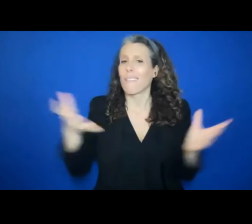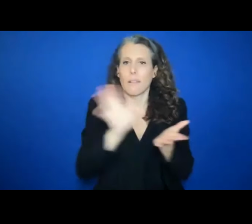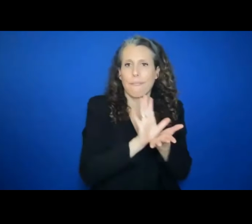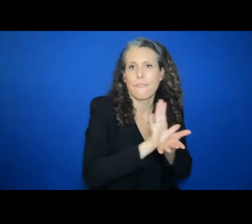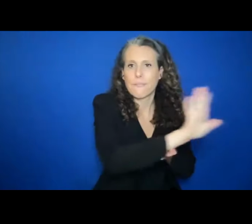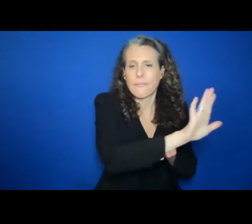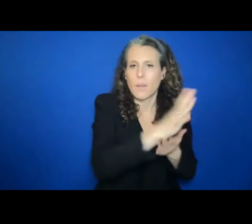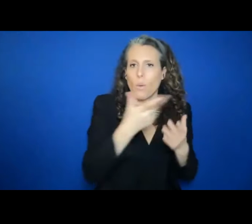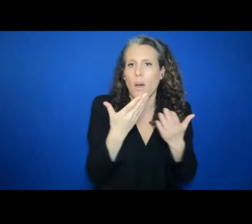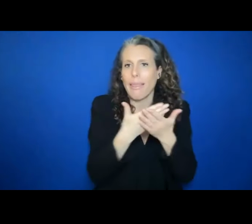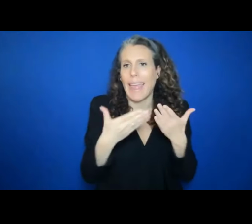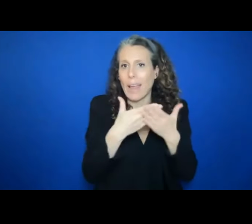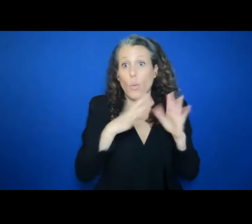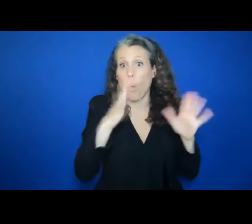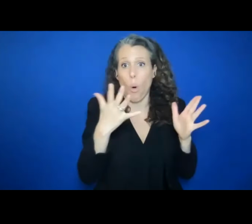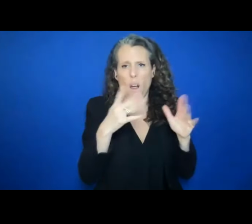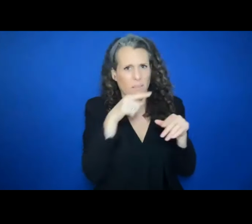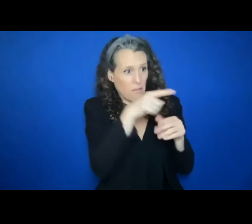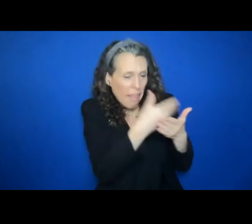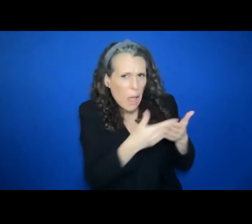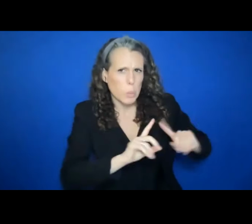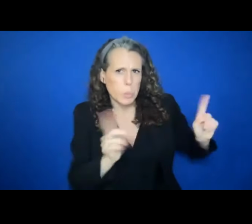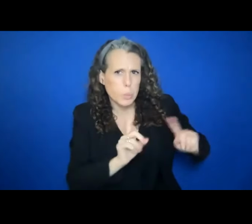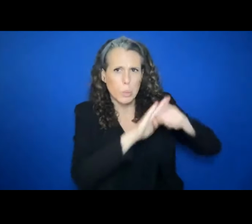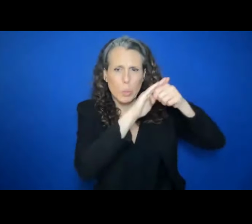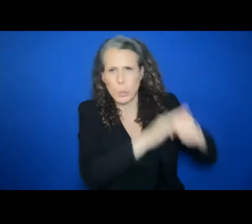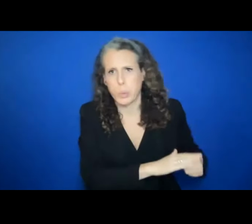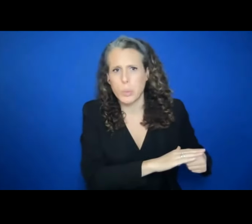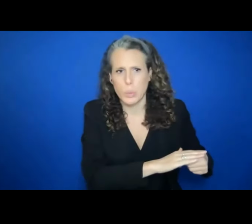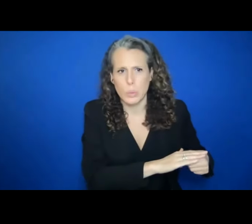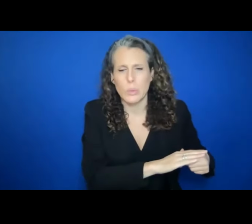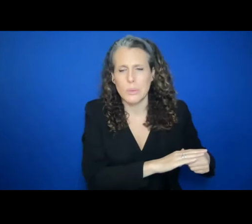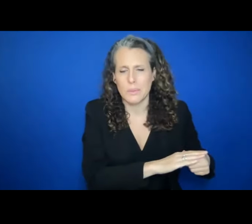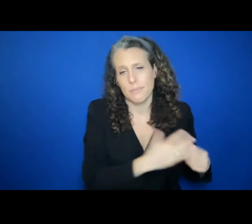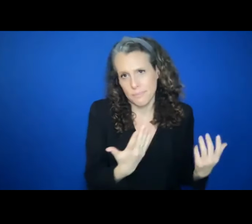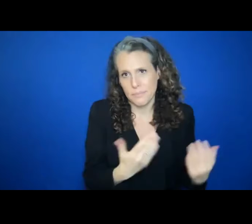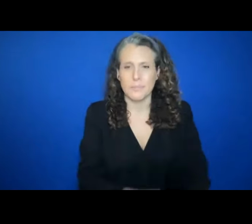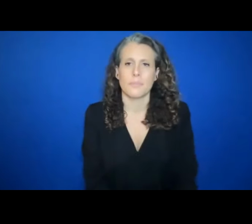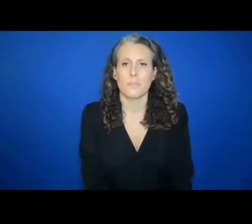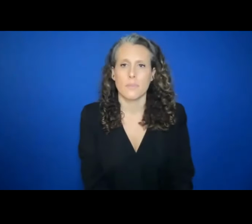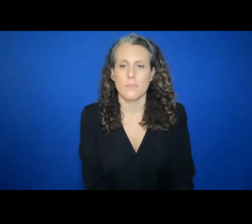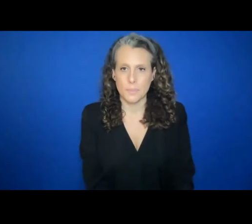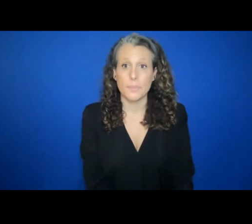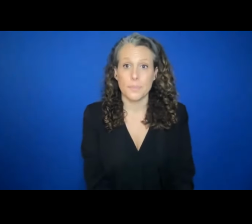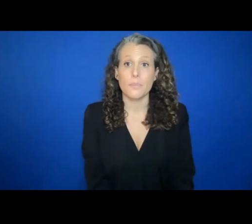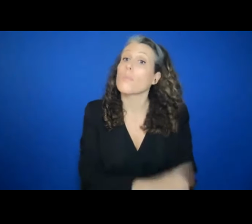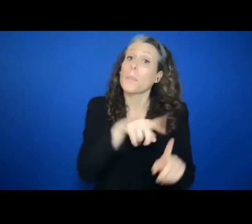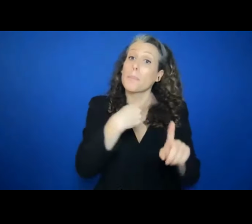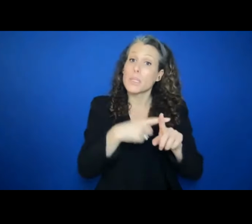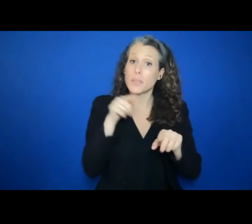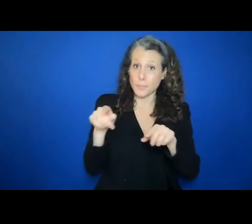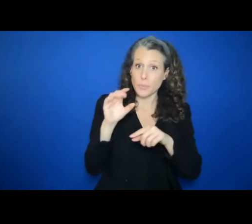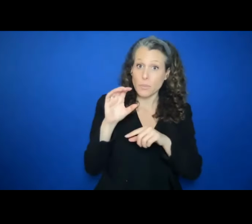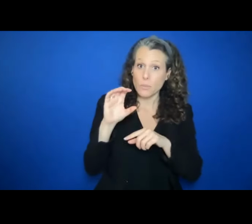language or denial of language or natural being able to access language and communication very well. And also Christine talking about